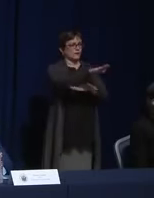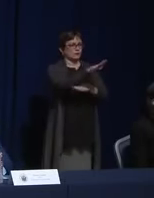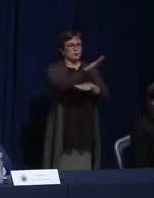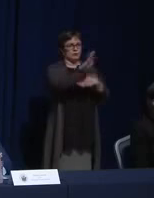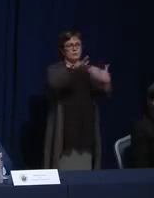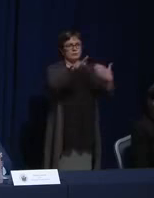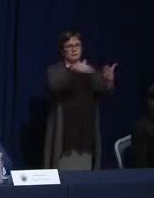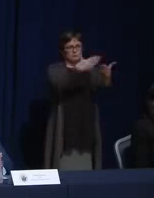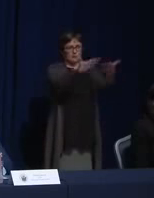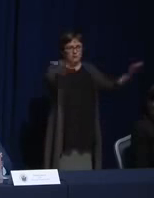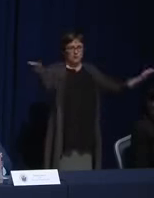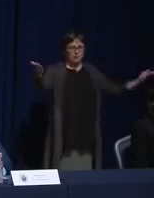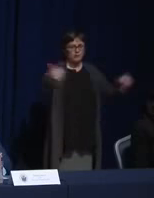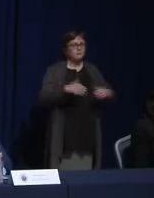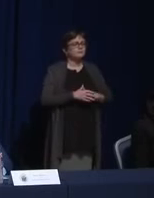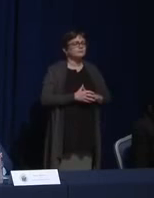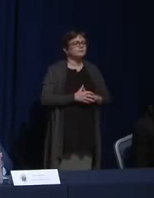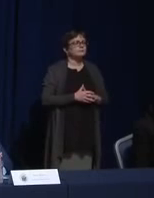venues